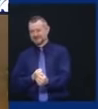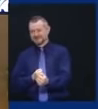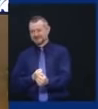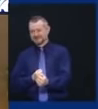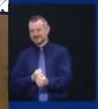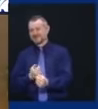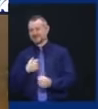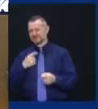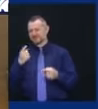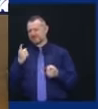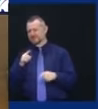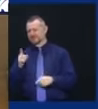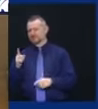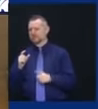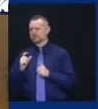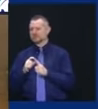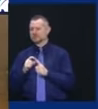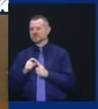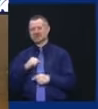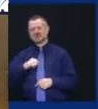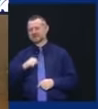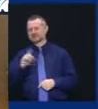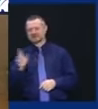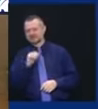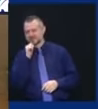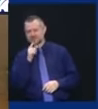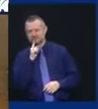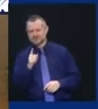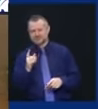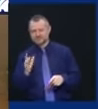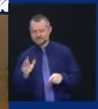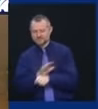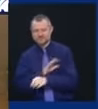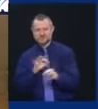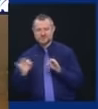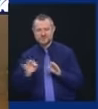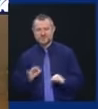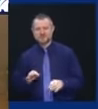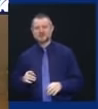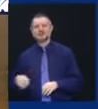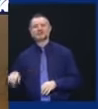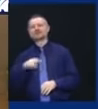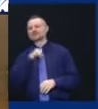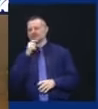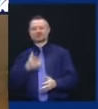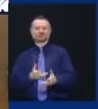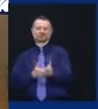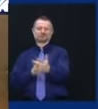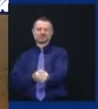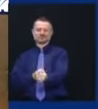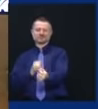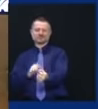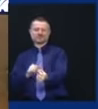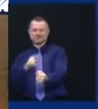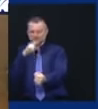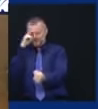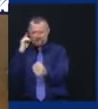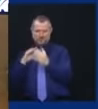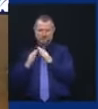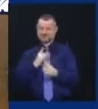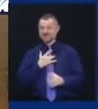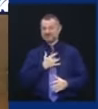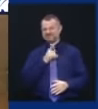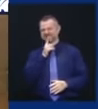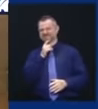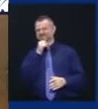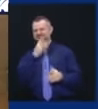don't like to use the word hesitancy because it's not hesitancy. It's distrust that the black community feels when they hear